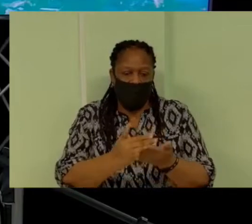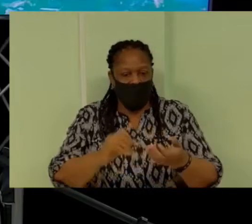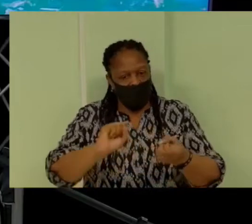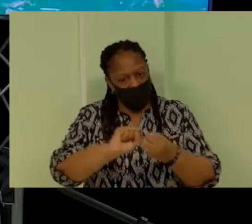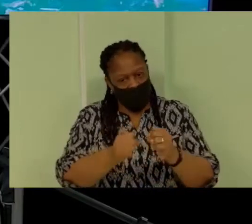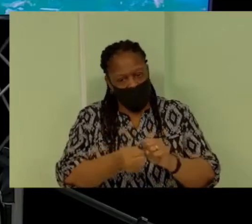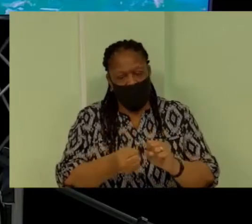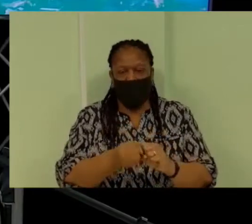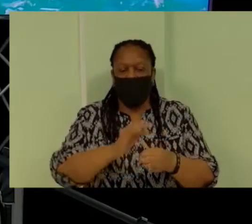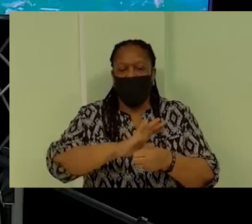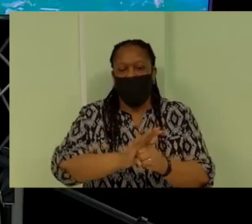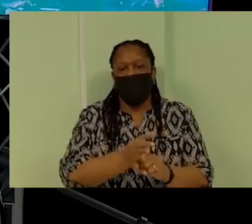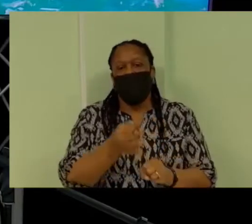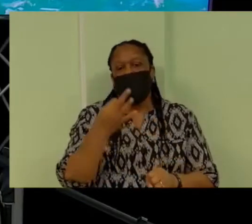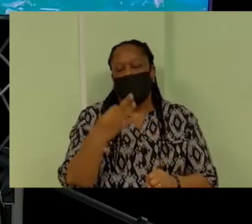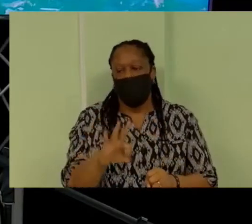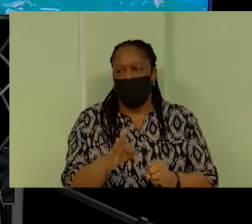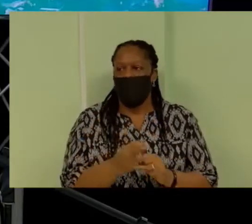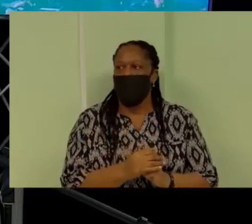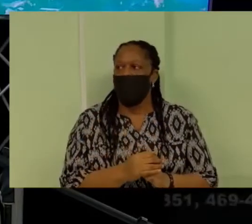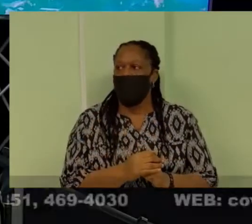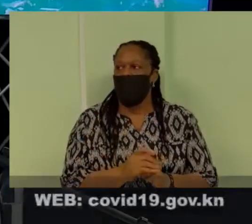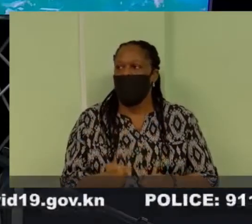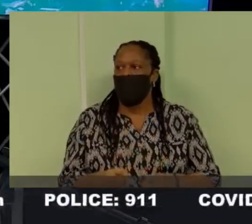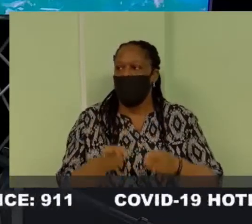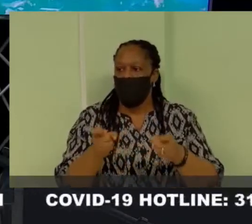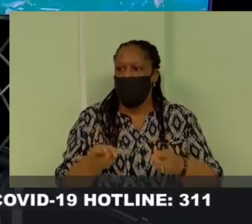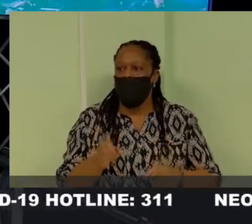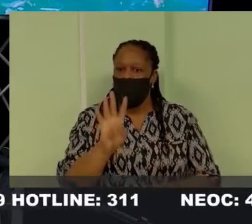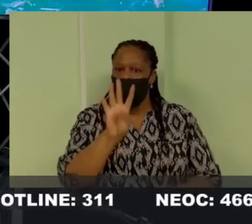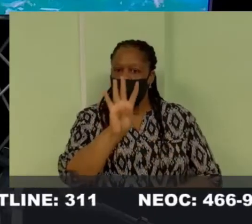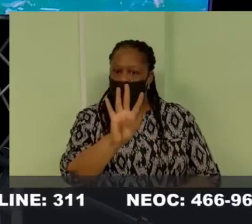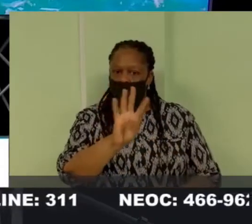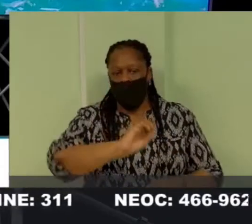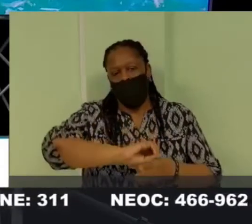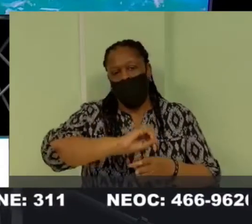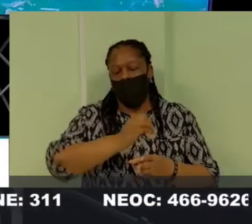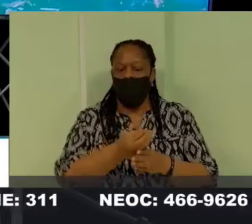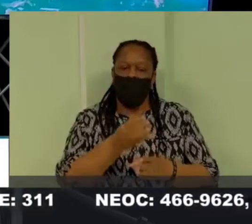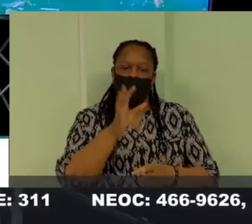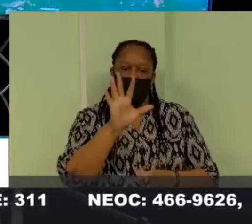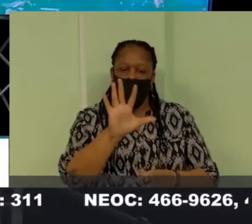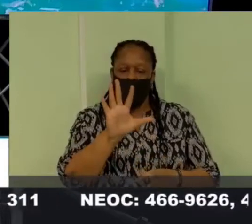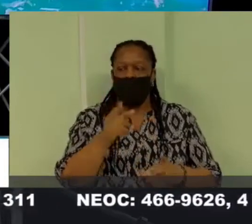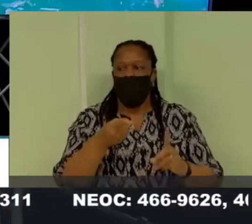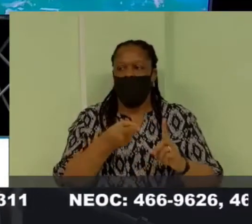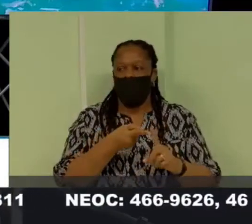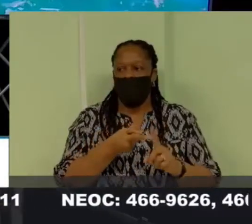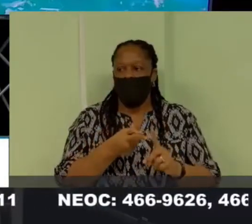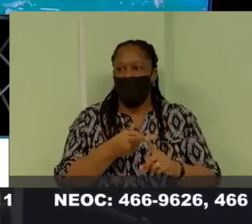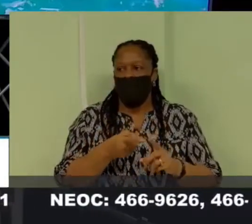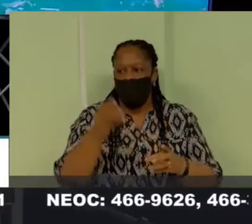COVID-19. That said, we would like to donate 4 or 5 PPEs to the ministry.